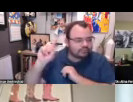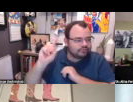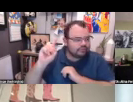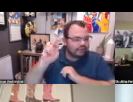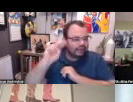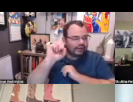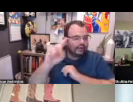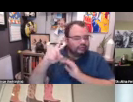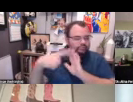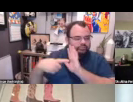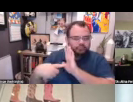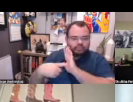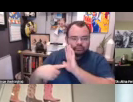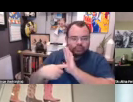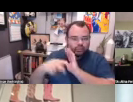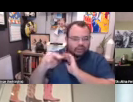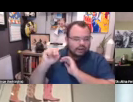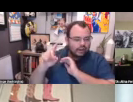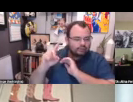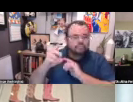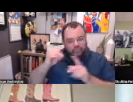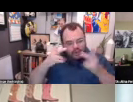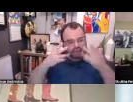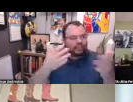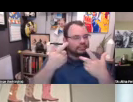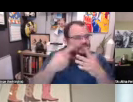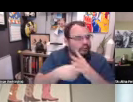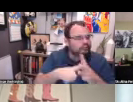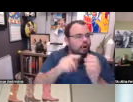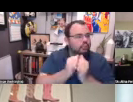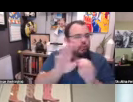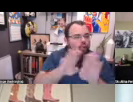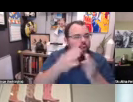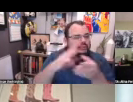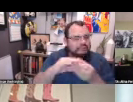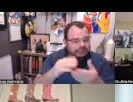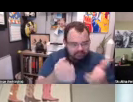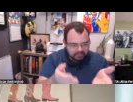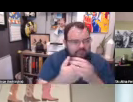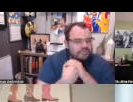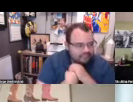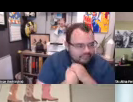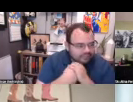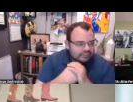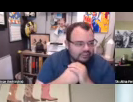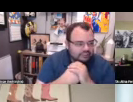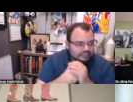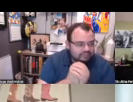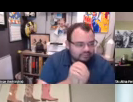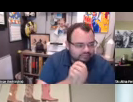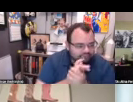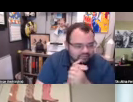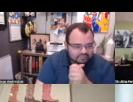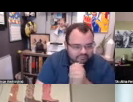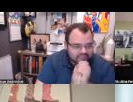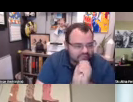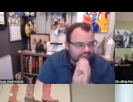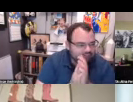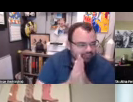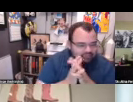for the NAD group? Where's the NAD representative? Okay, so go ahead and start with your